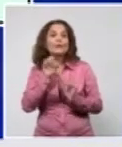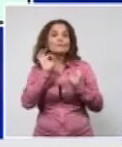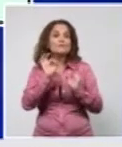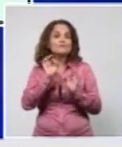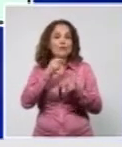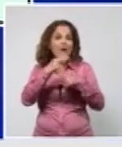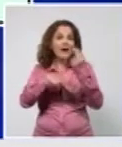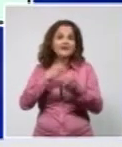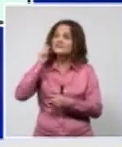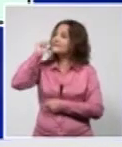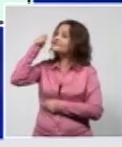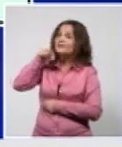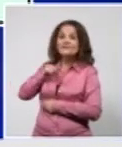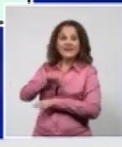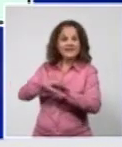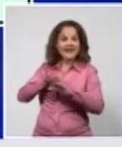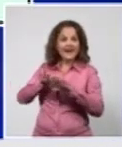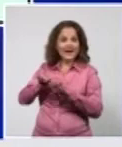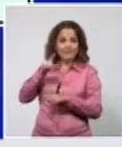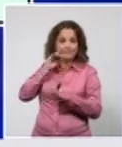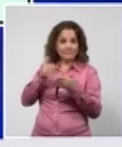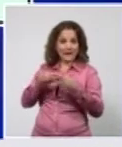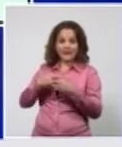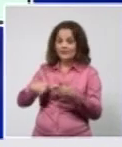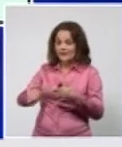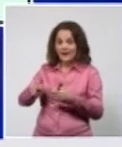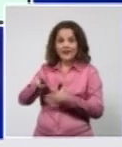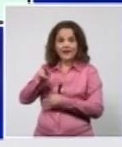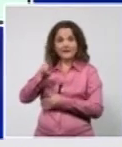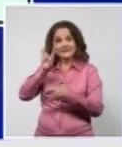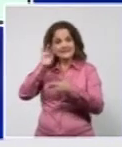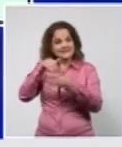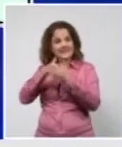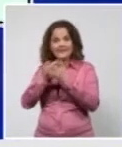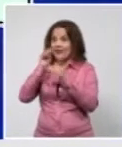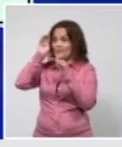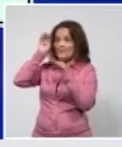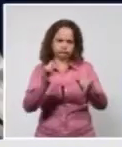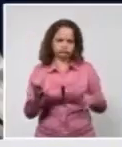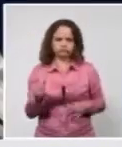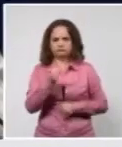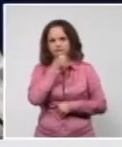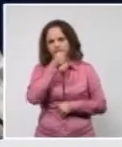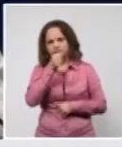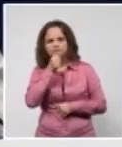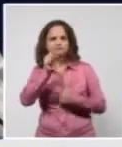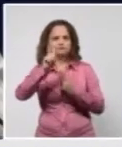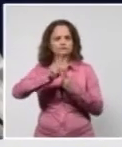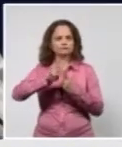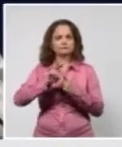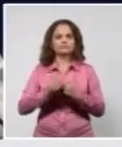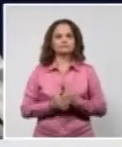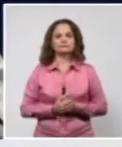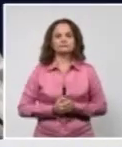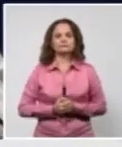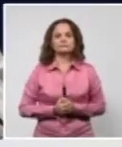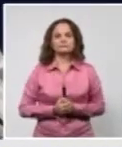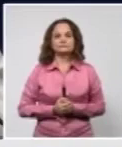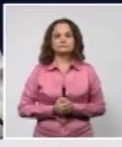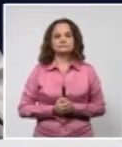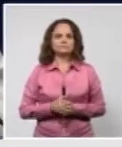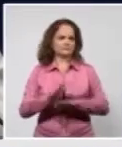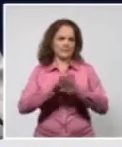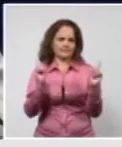with 135 days, and Las Tunas with 12 days. With this analysis of the